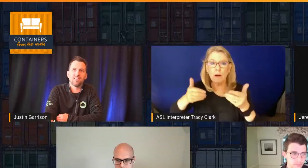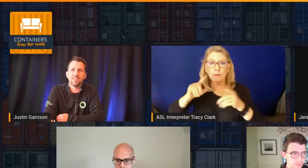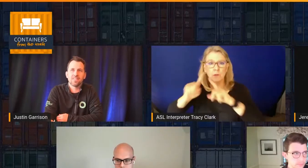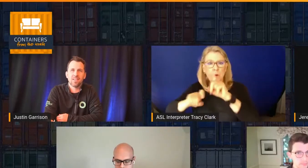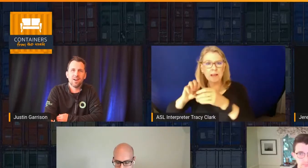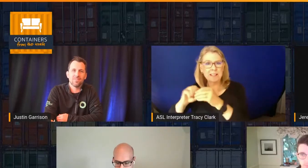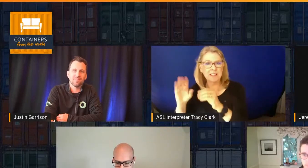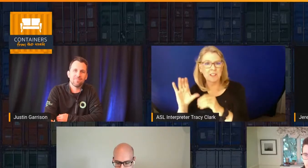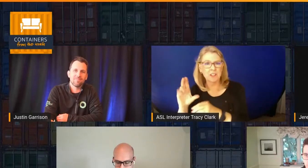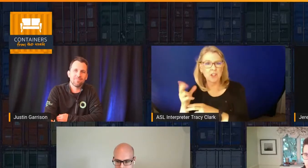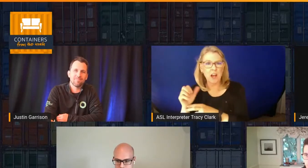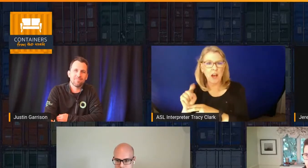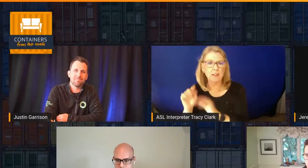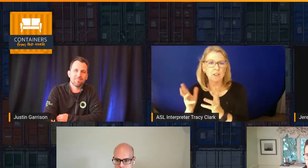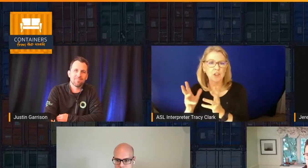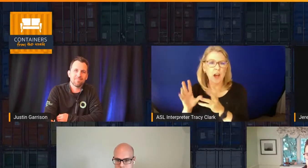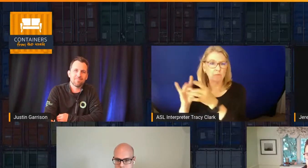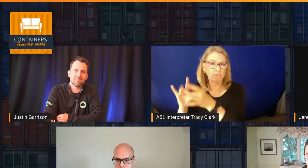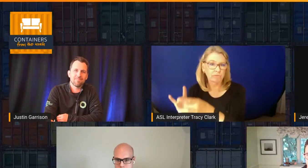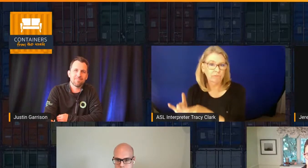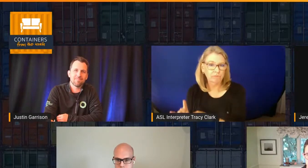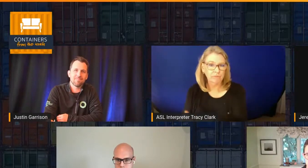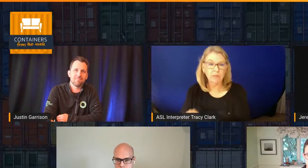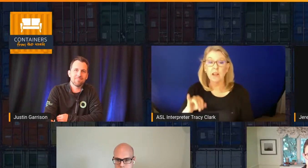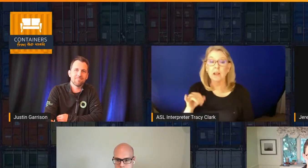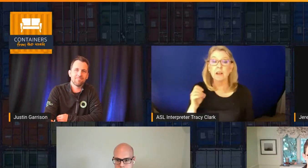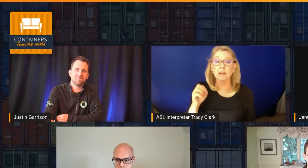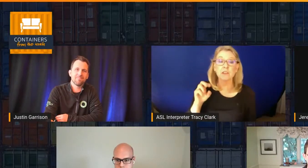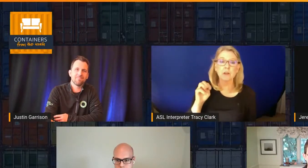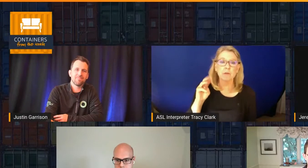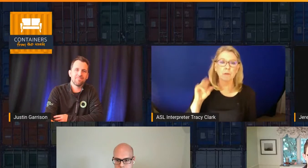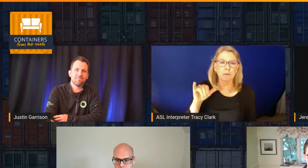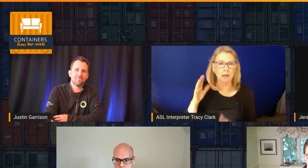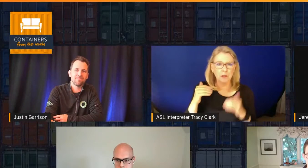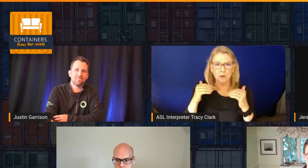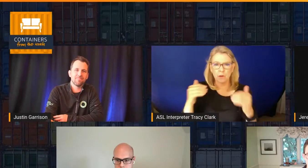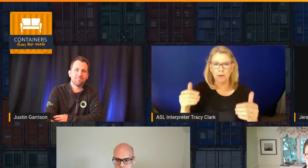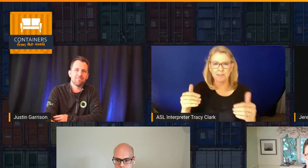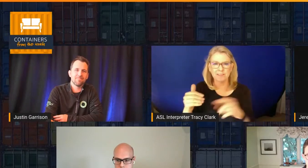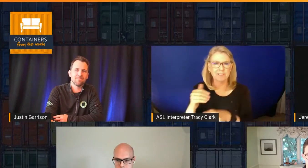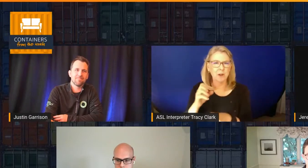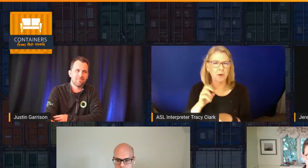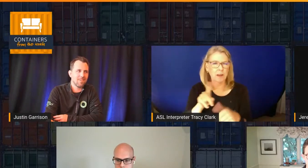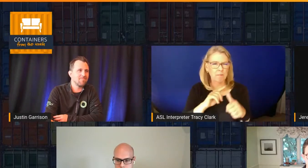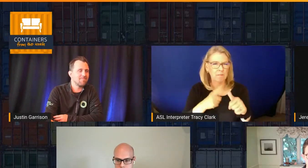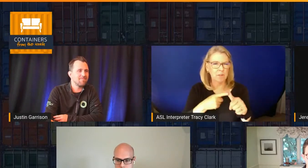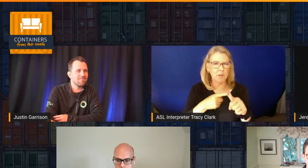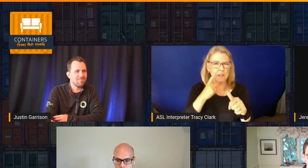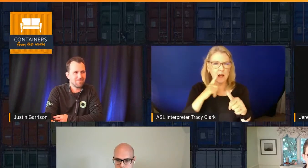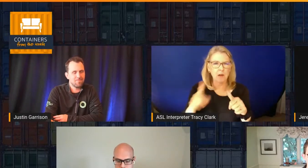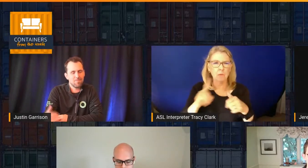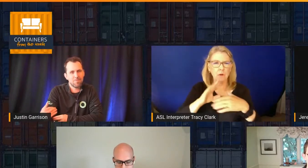let's kick it off. Okay, let me start by sharing my screen. Yeah.